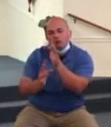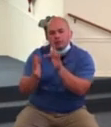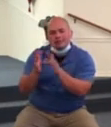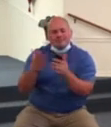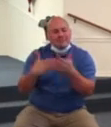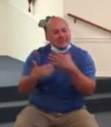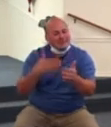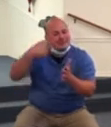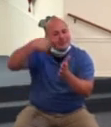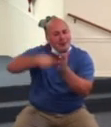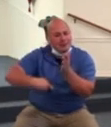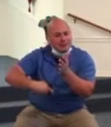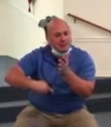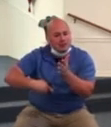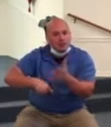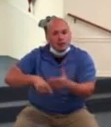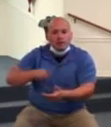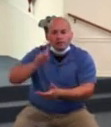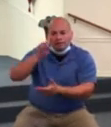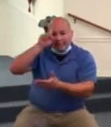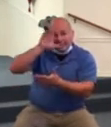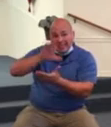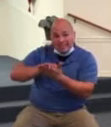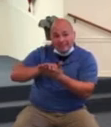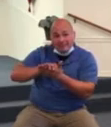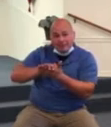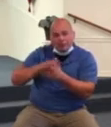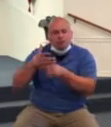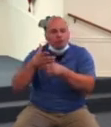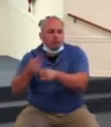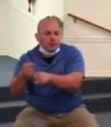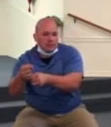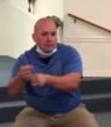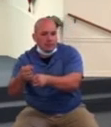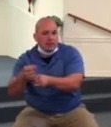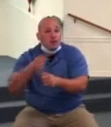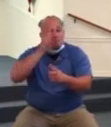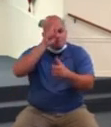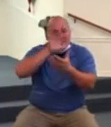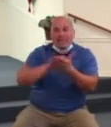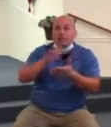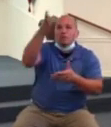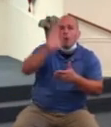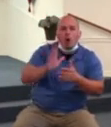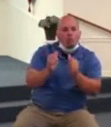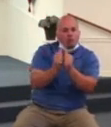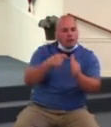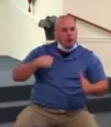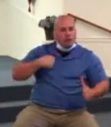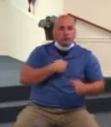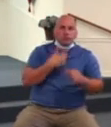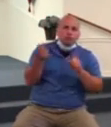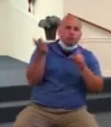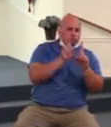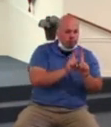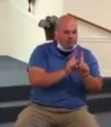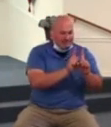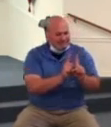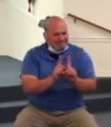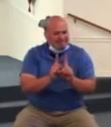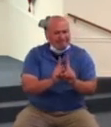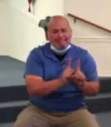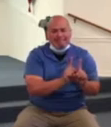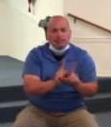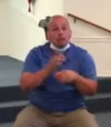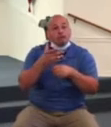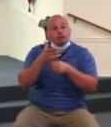Believing and trusting. Believing that God is with us on this journey and trusting that in the